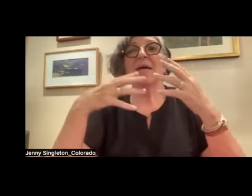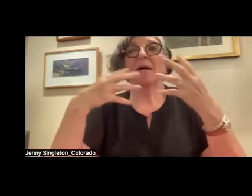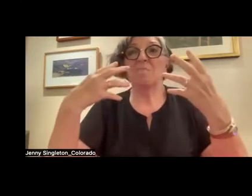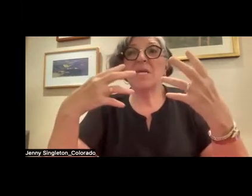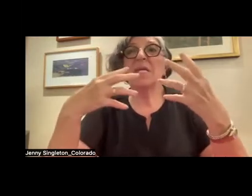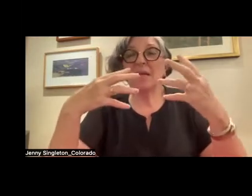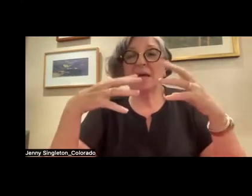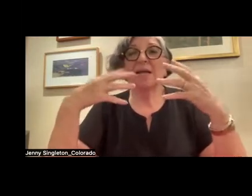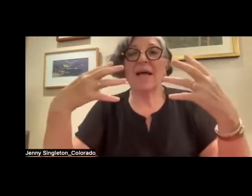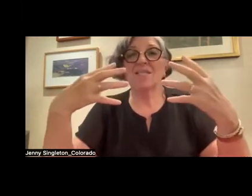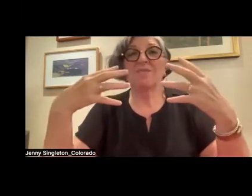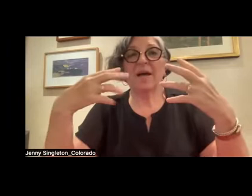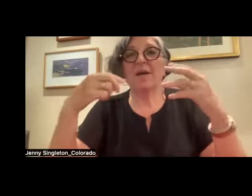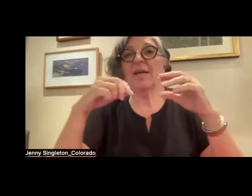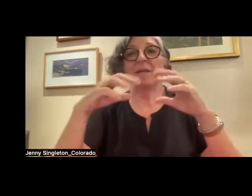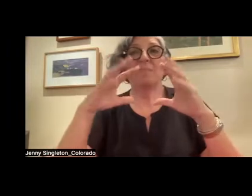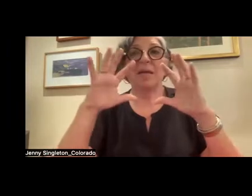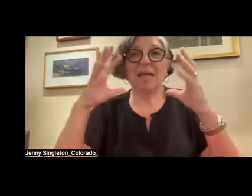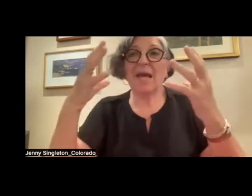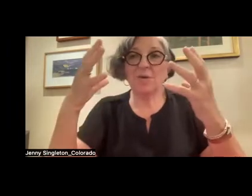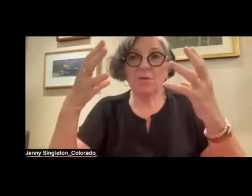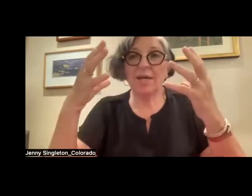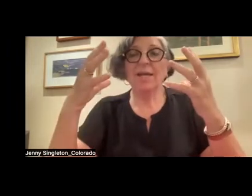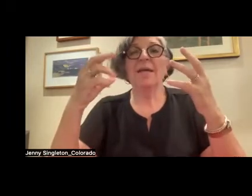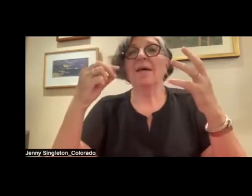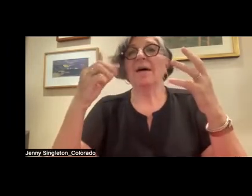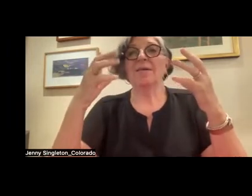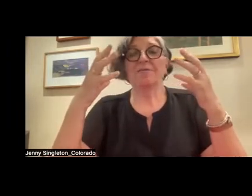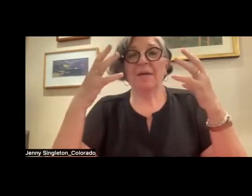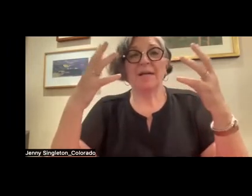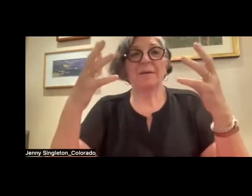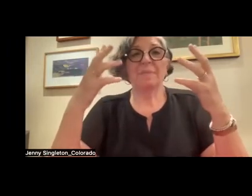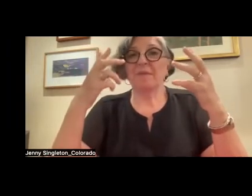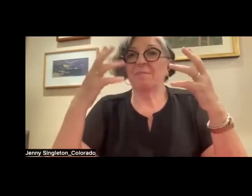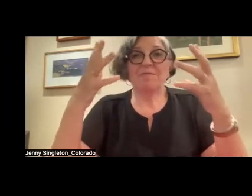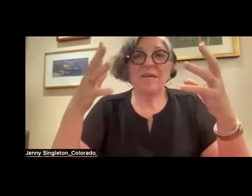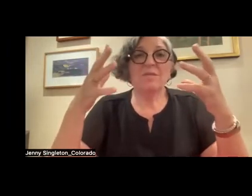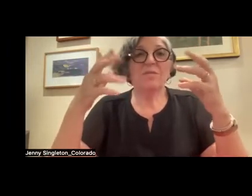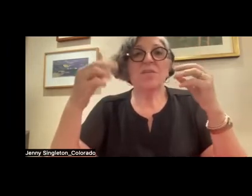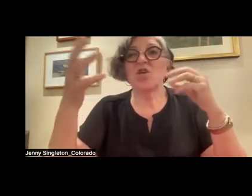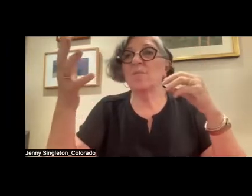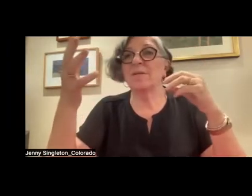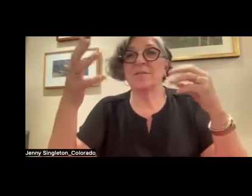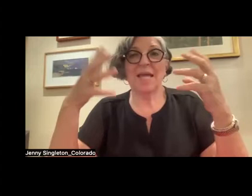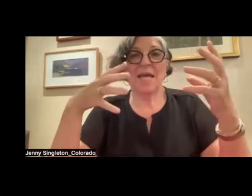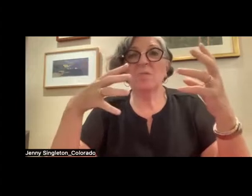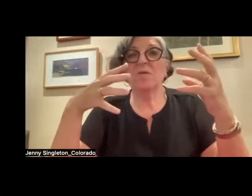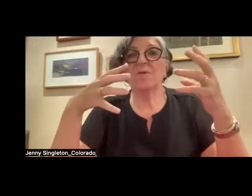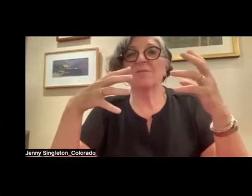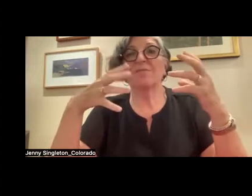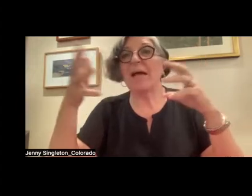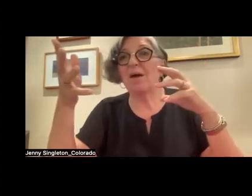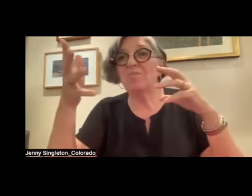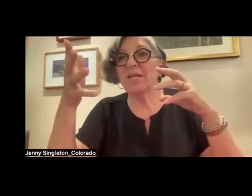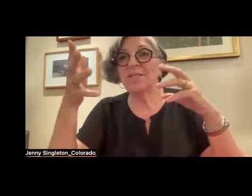has a meaning, a classifier. It can be a category of vehicles, humans,